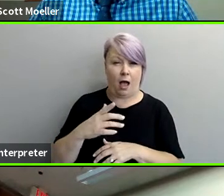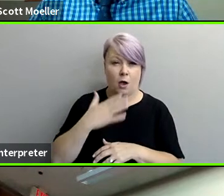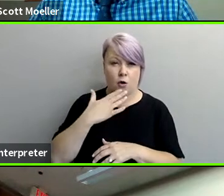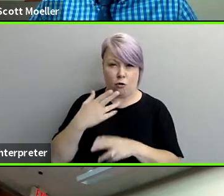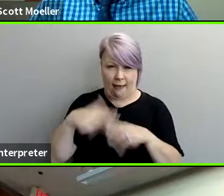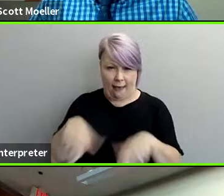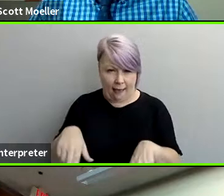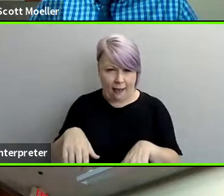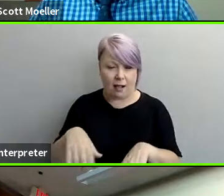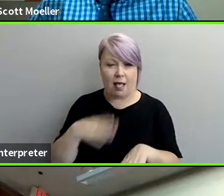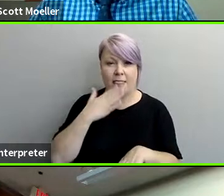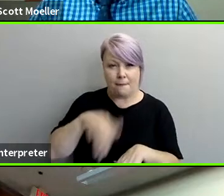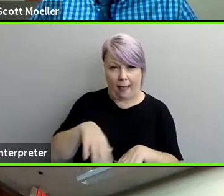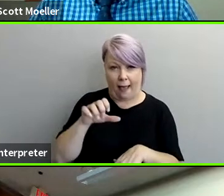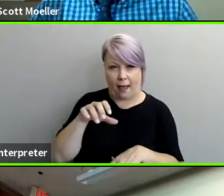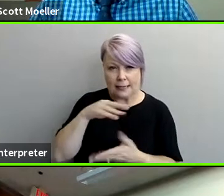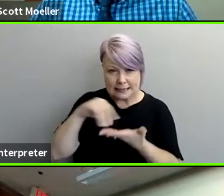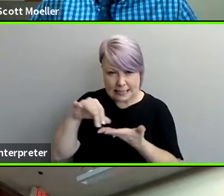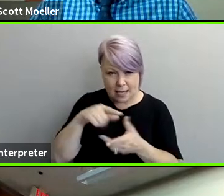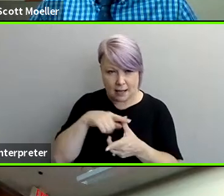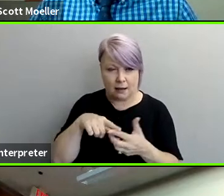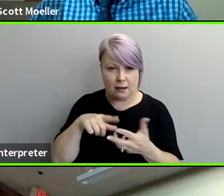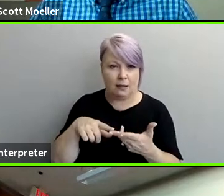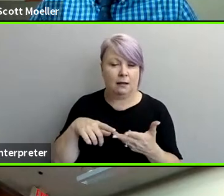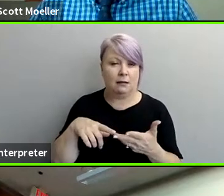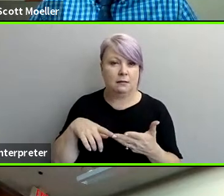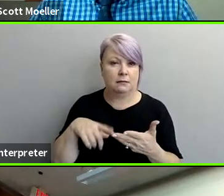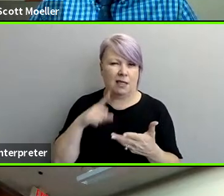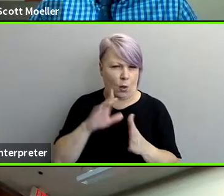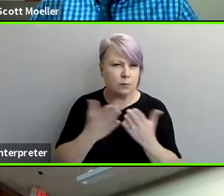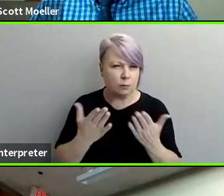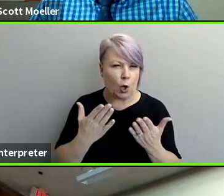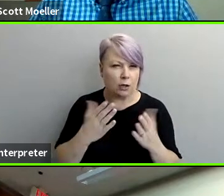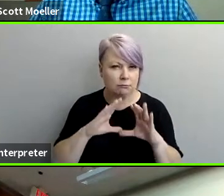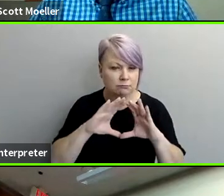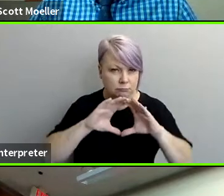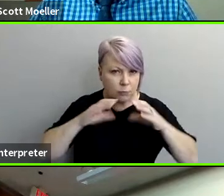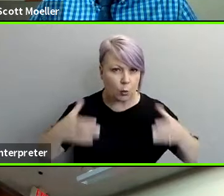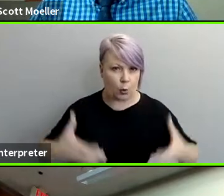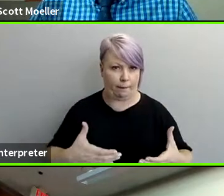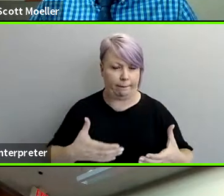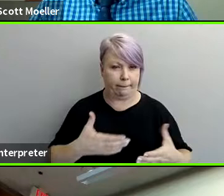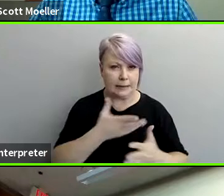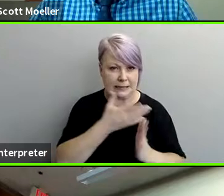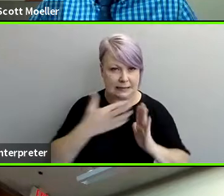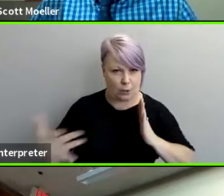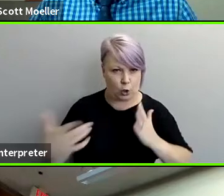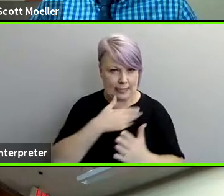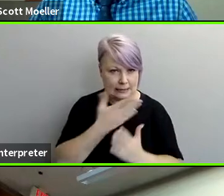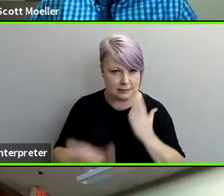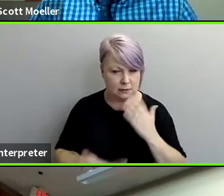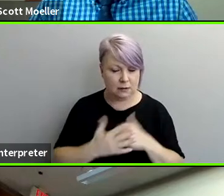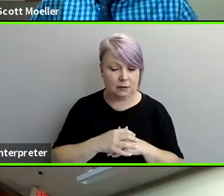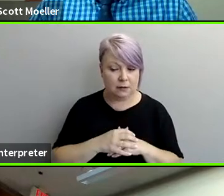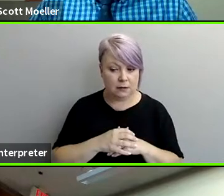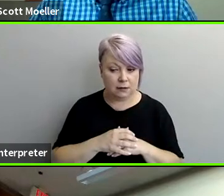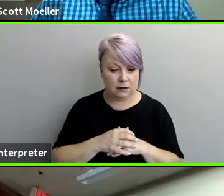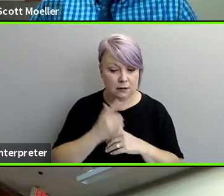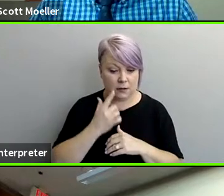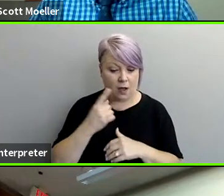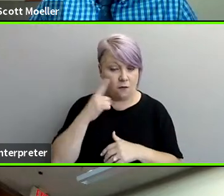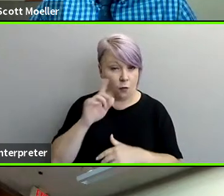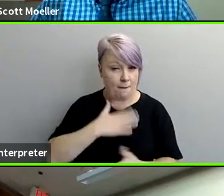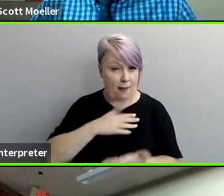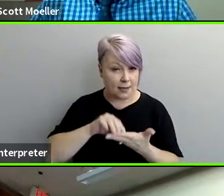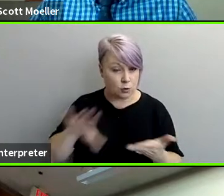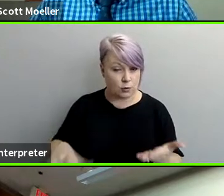of the series of those books, as well as a plush to kind of go with it. It goes between the Good Egg and the Bad Seed, and it's for my